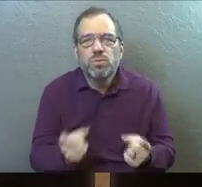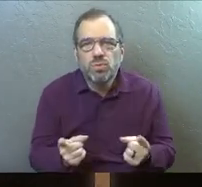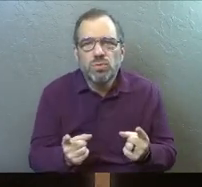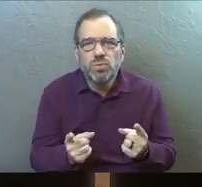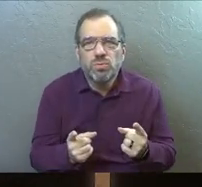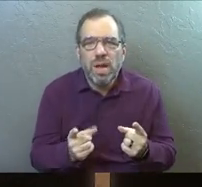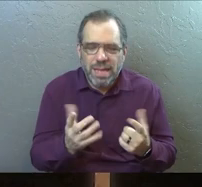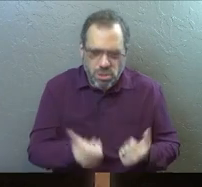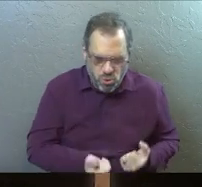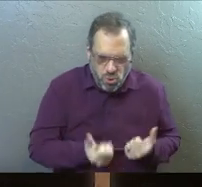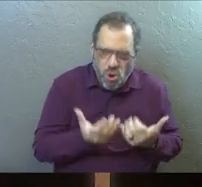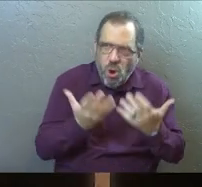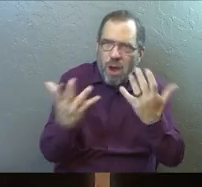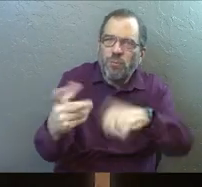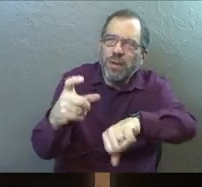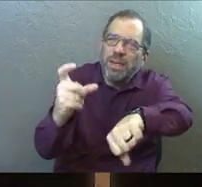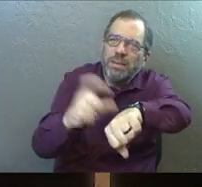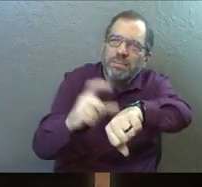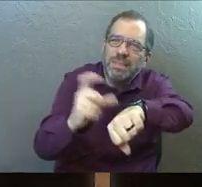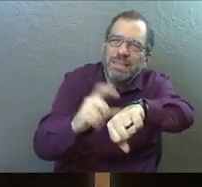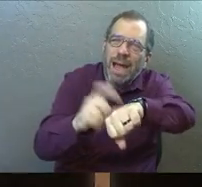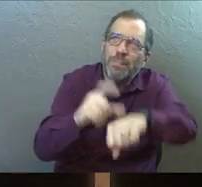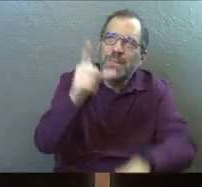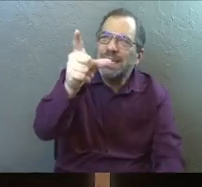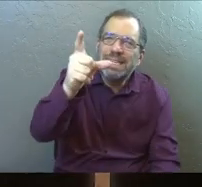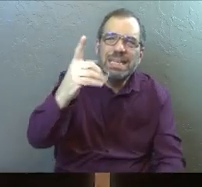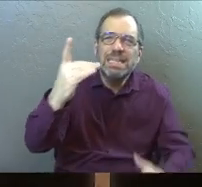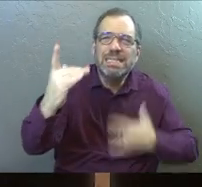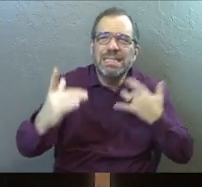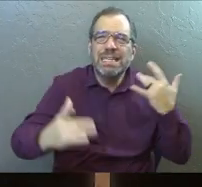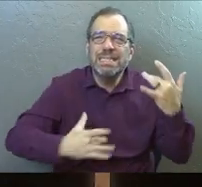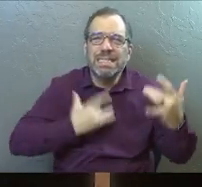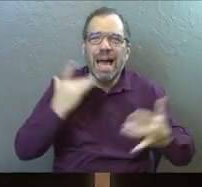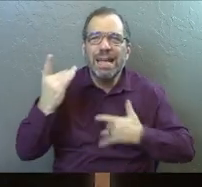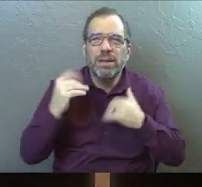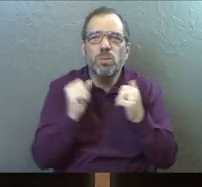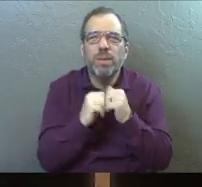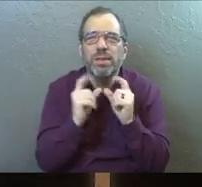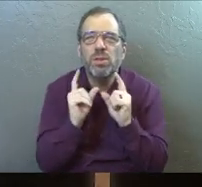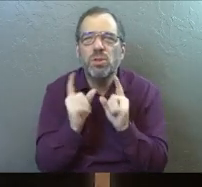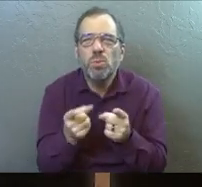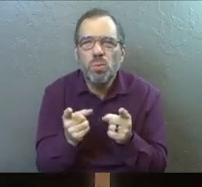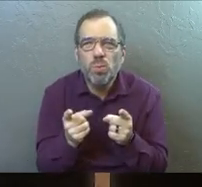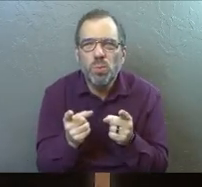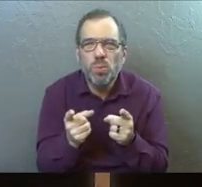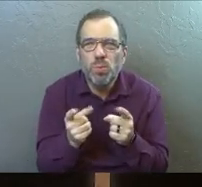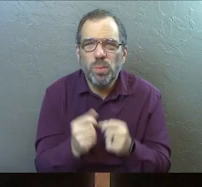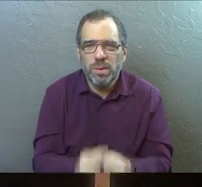as you bring your offering of time to him, he is thrilled with you.